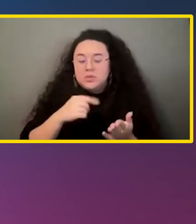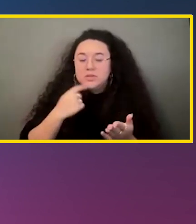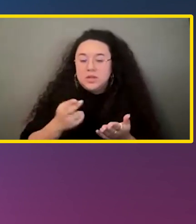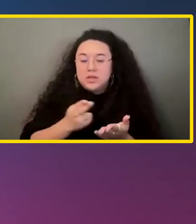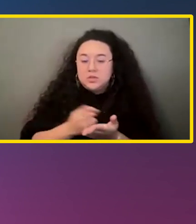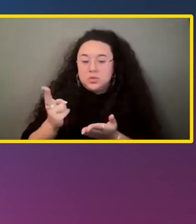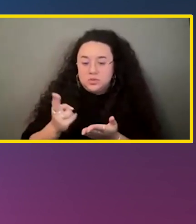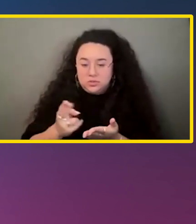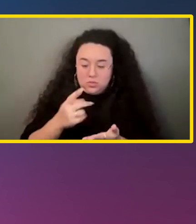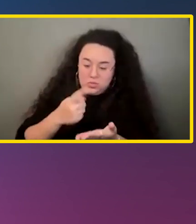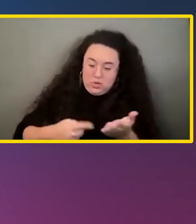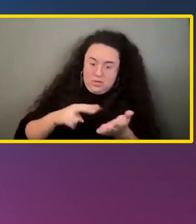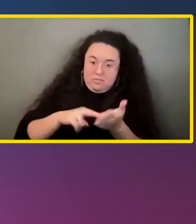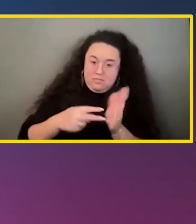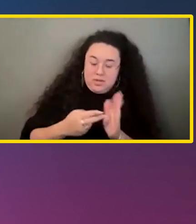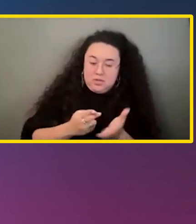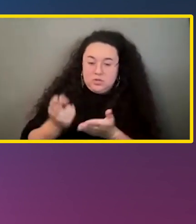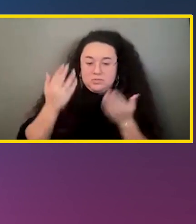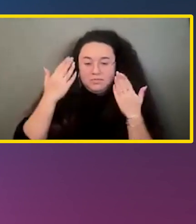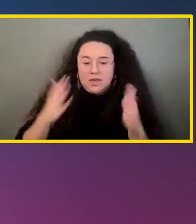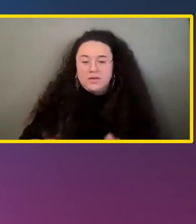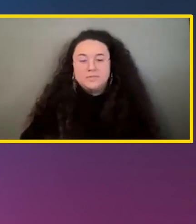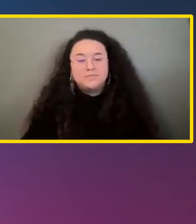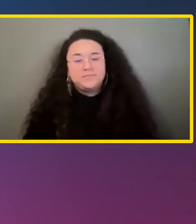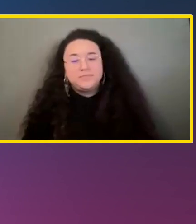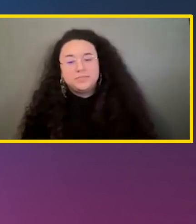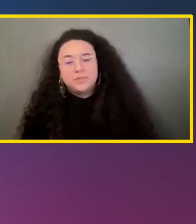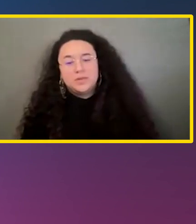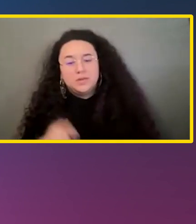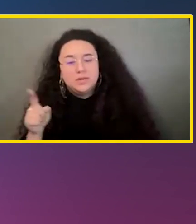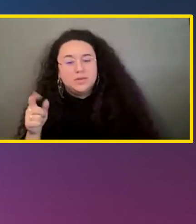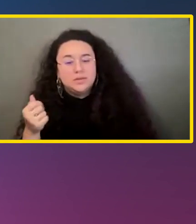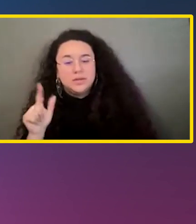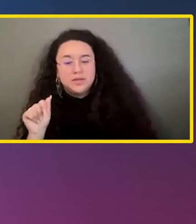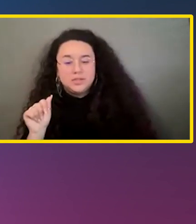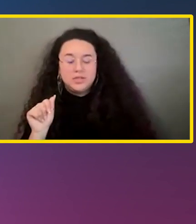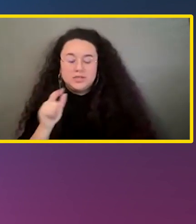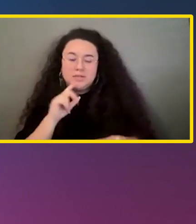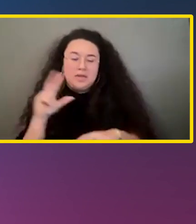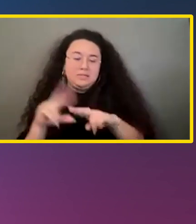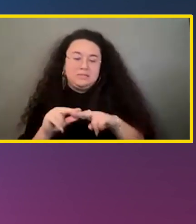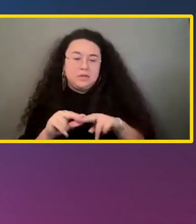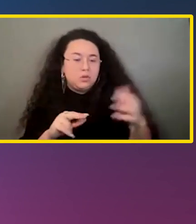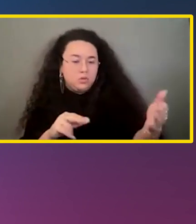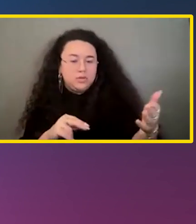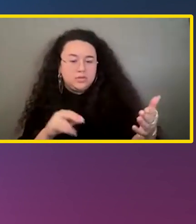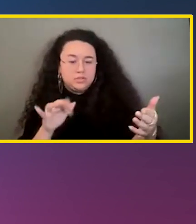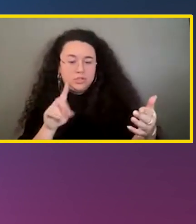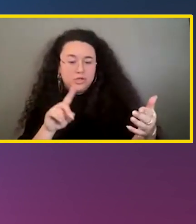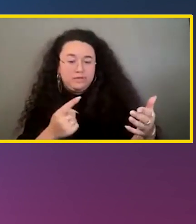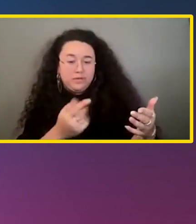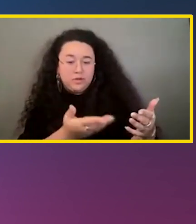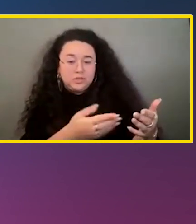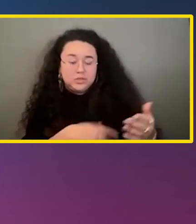is, I don't know. I'd love to jump in on this one too. Oh, go ahead. Jared, did you want to go